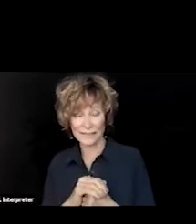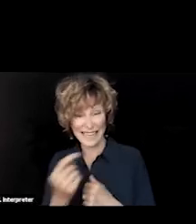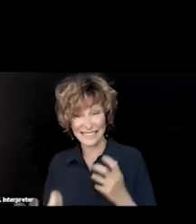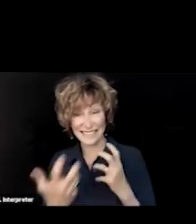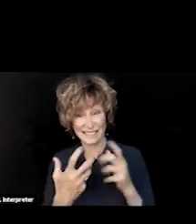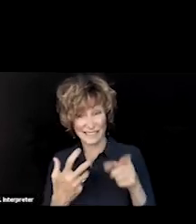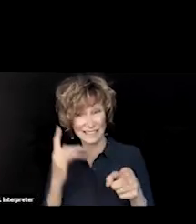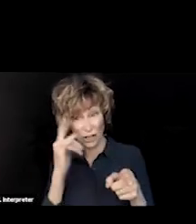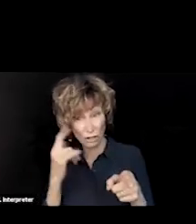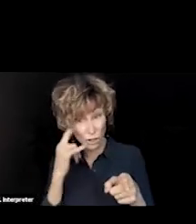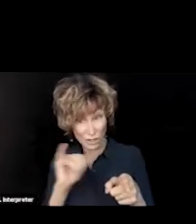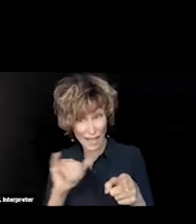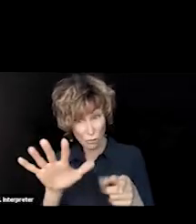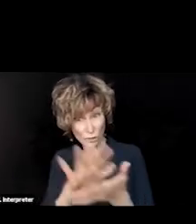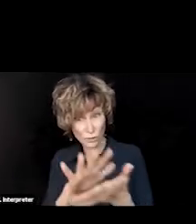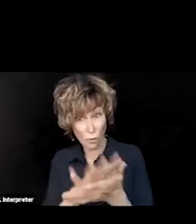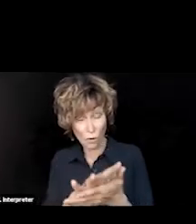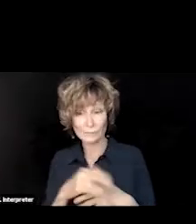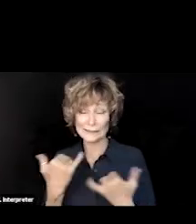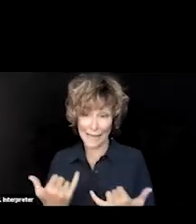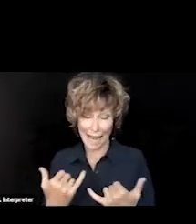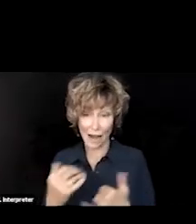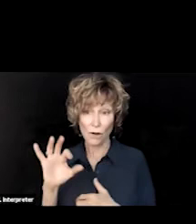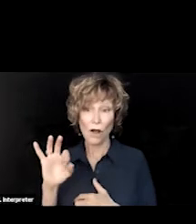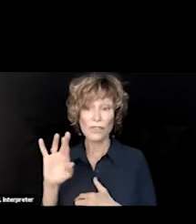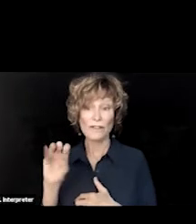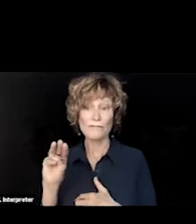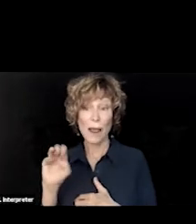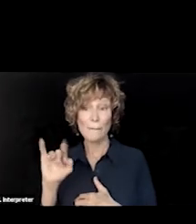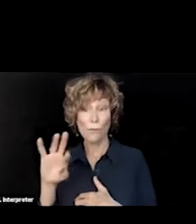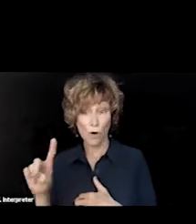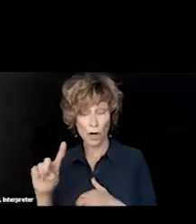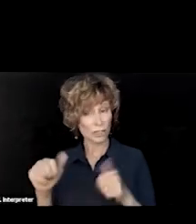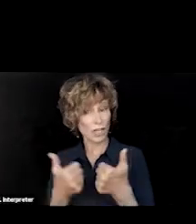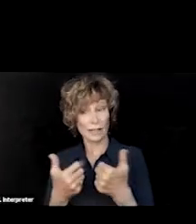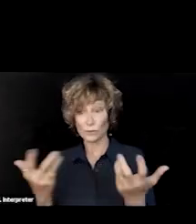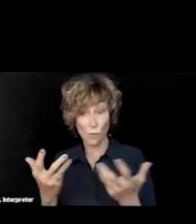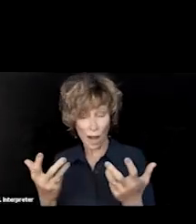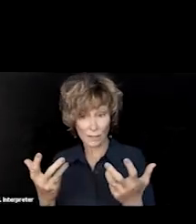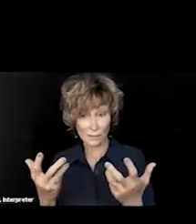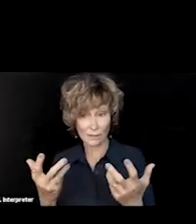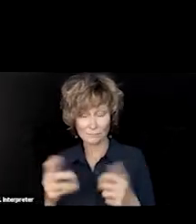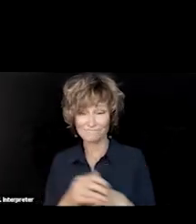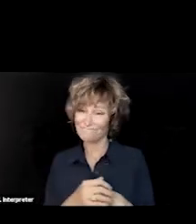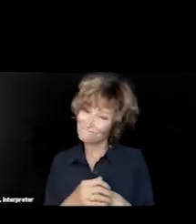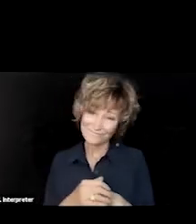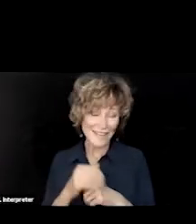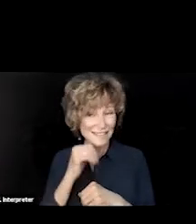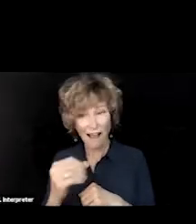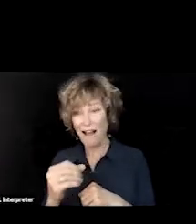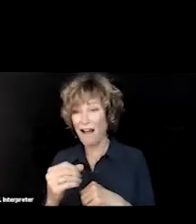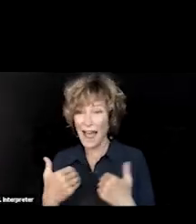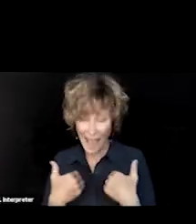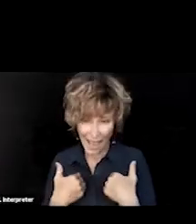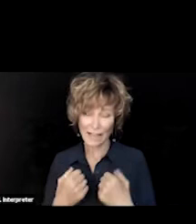school? Based on years of research, the framework states the biggest challenges for educators are that they've not been exposed